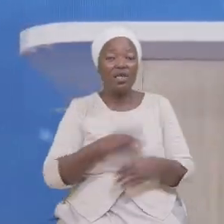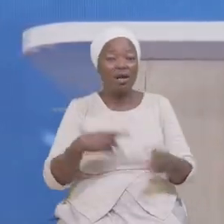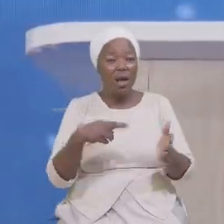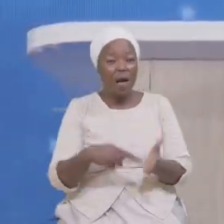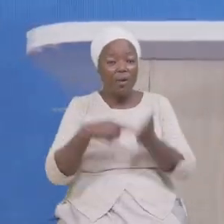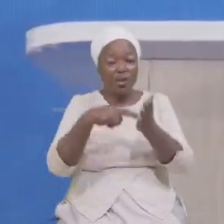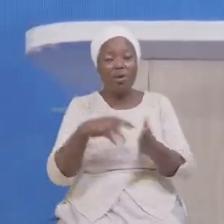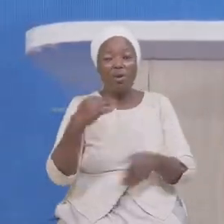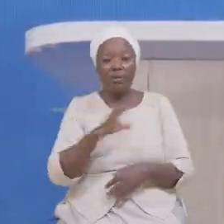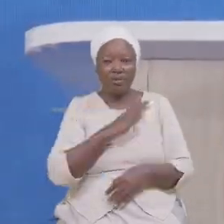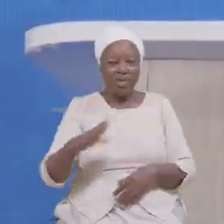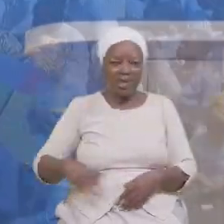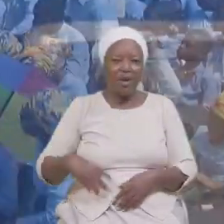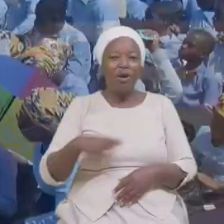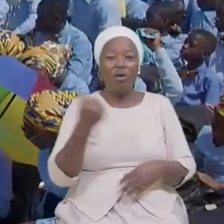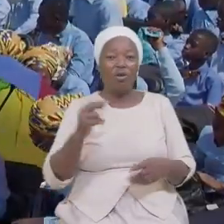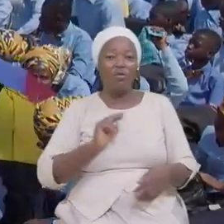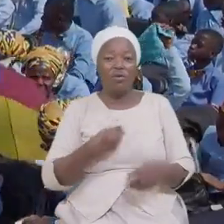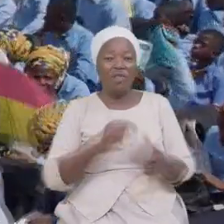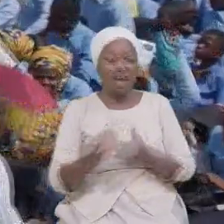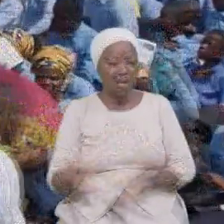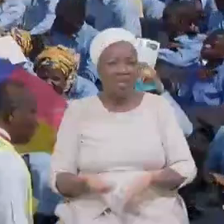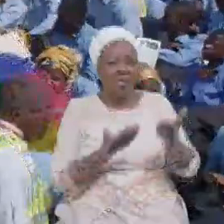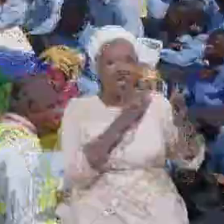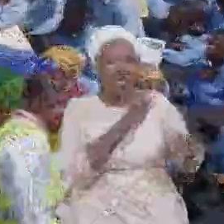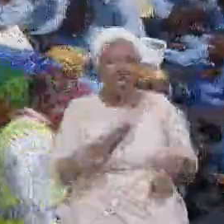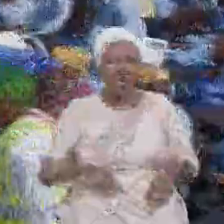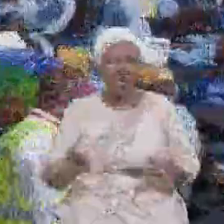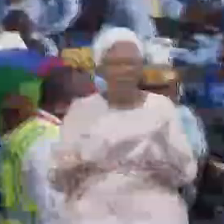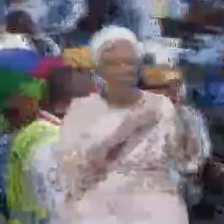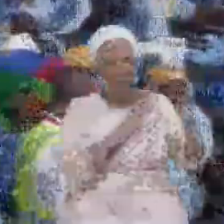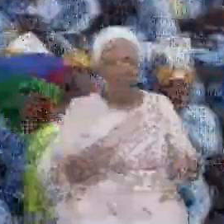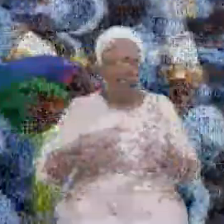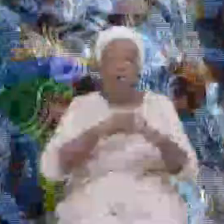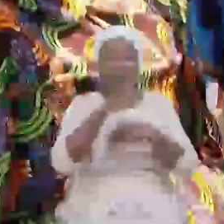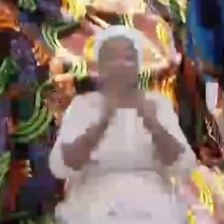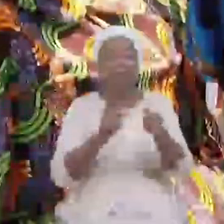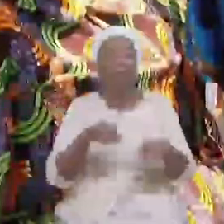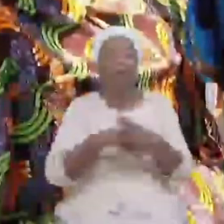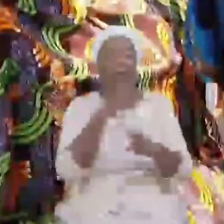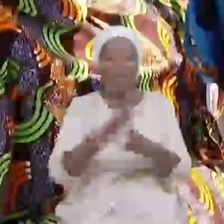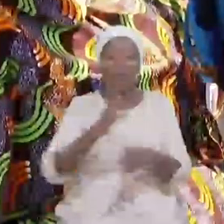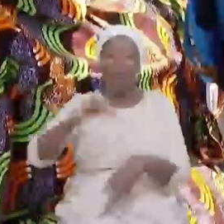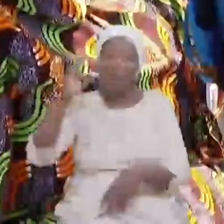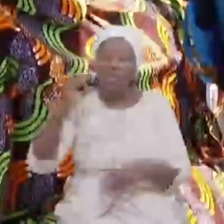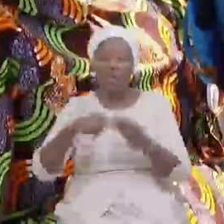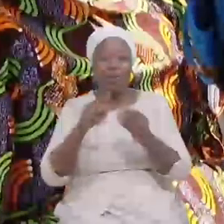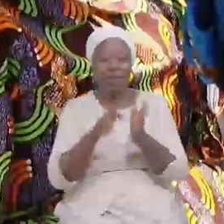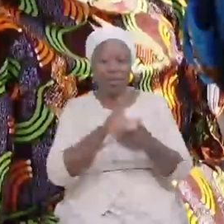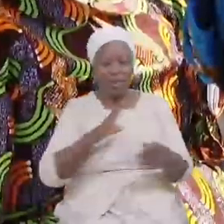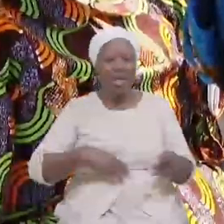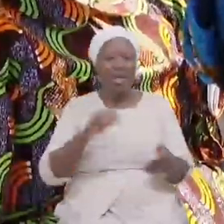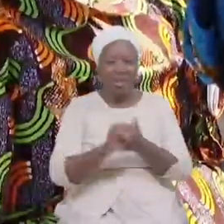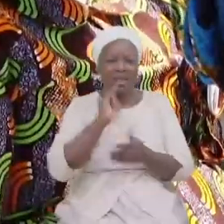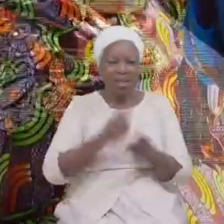carry Christ, and then we carry Christ to the rest of the world, that's the kind of life he wants us to live. A